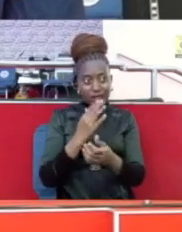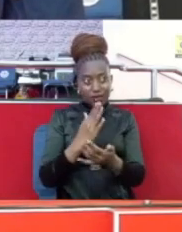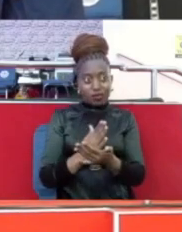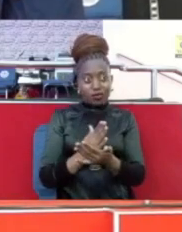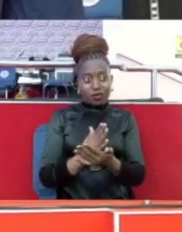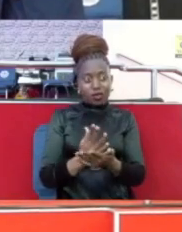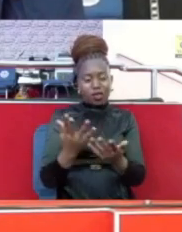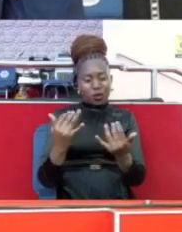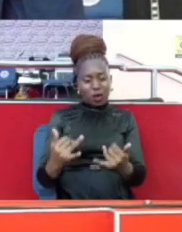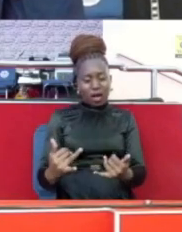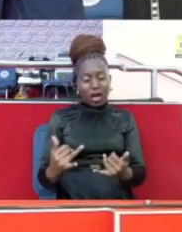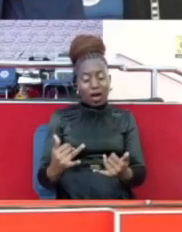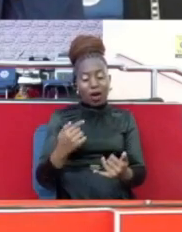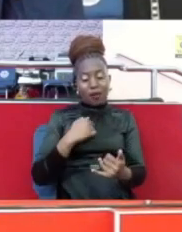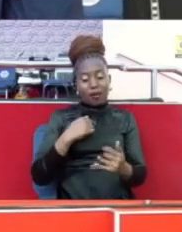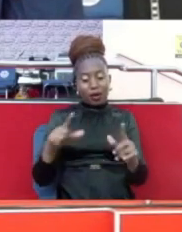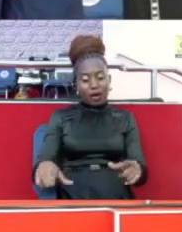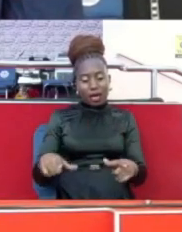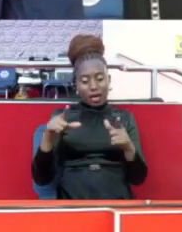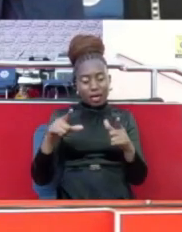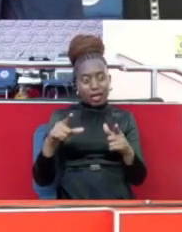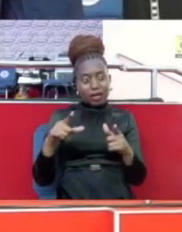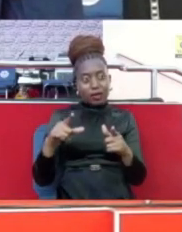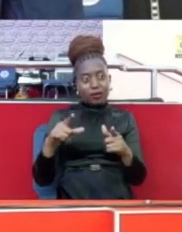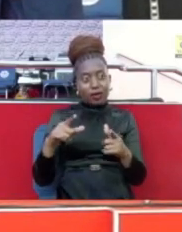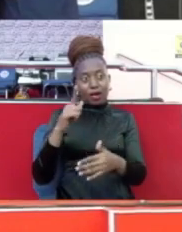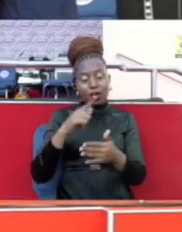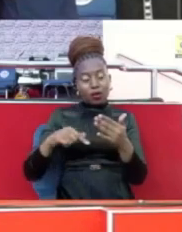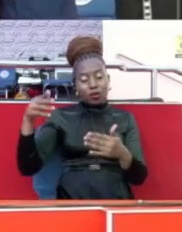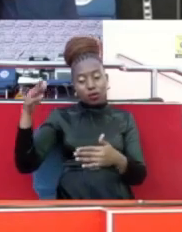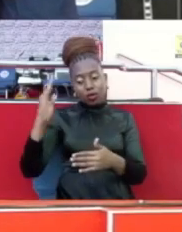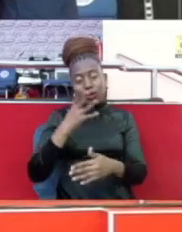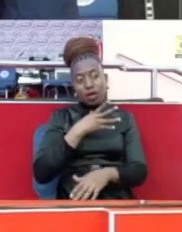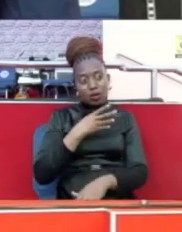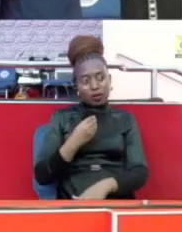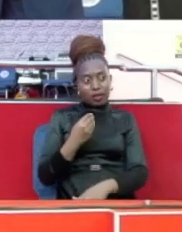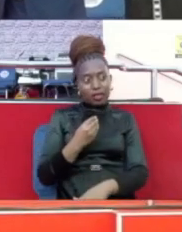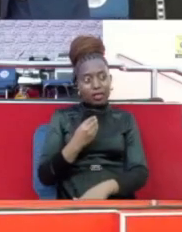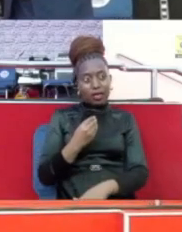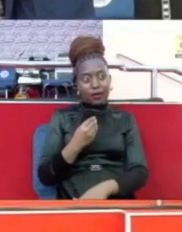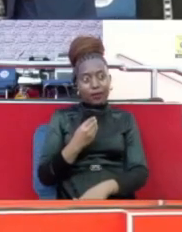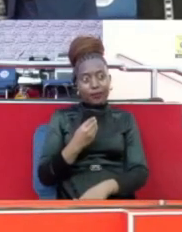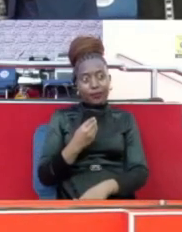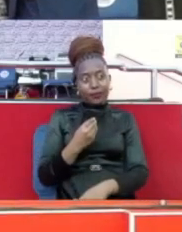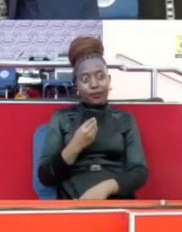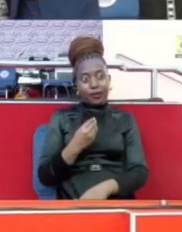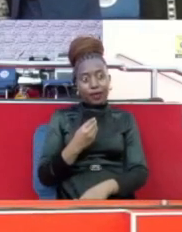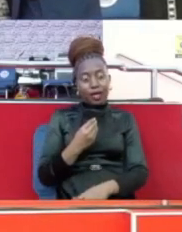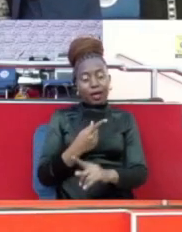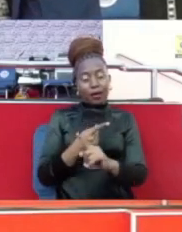full life, and then he may give me 10 or 20 years above that, but all his promise is 70.